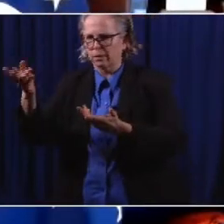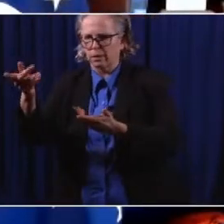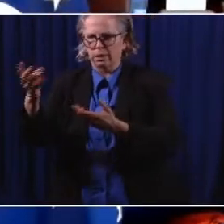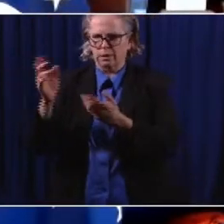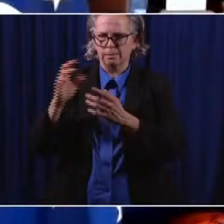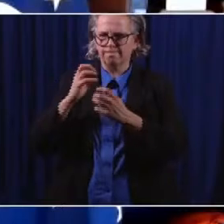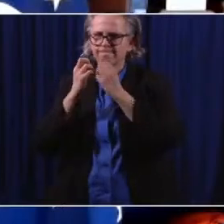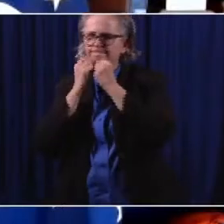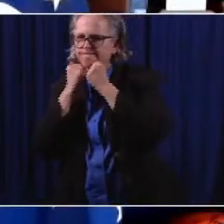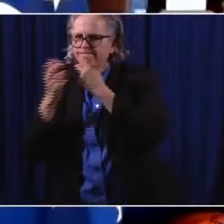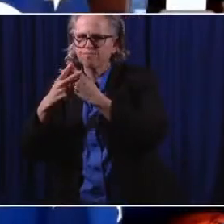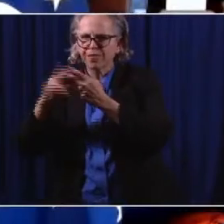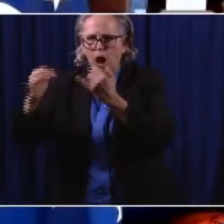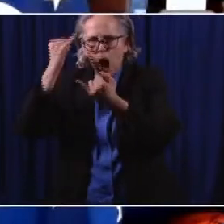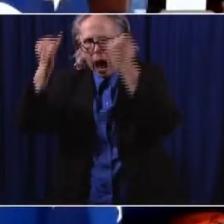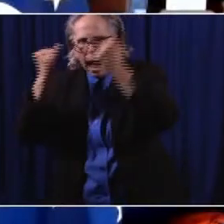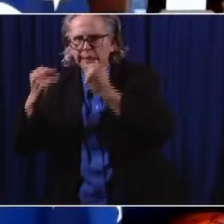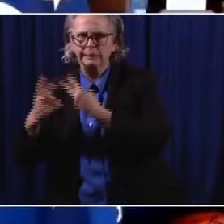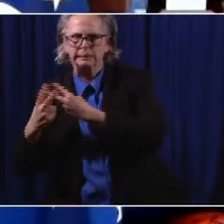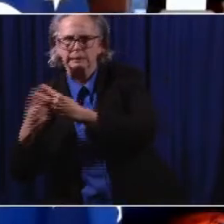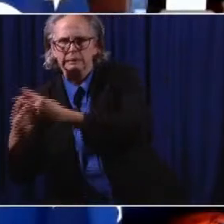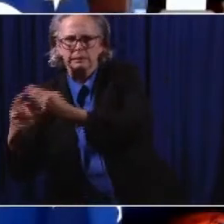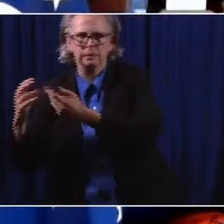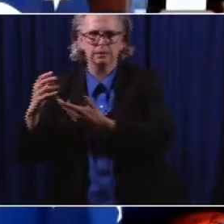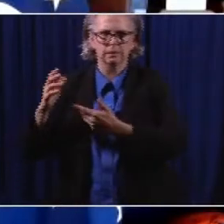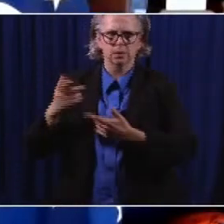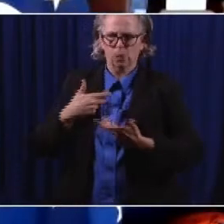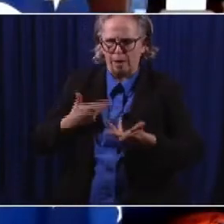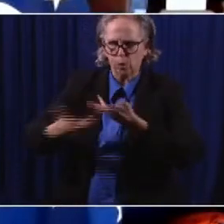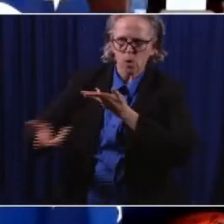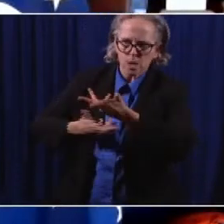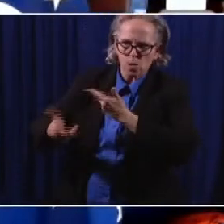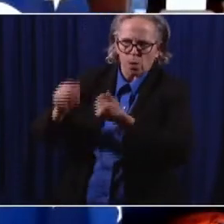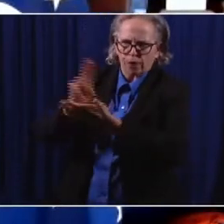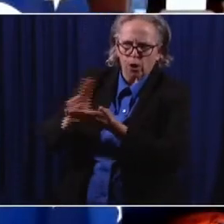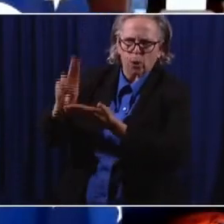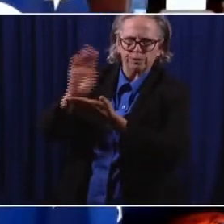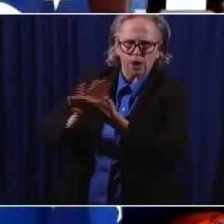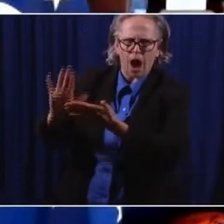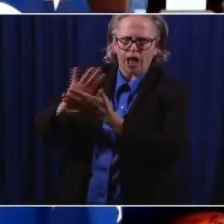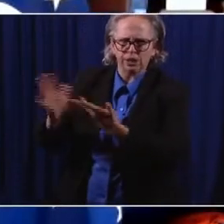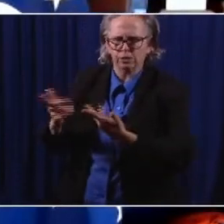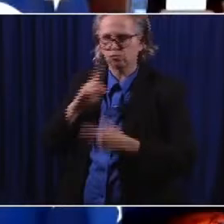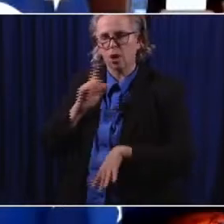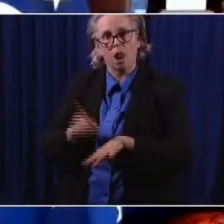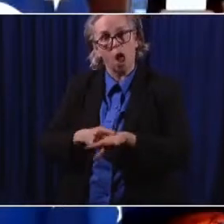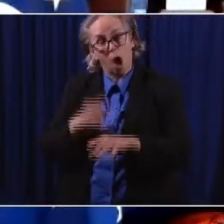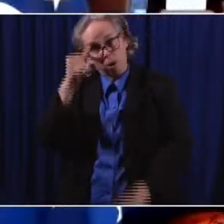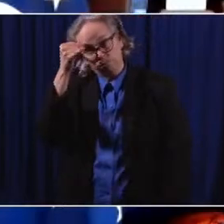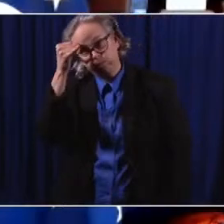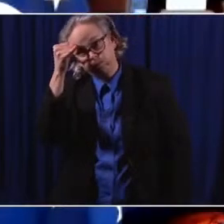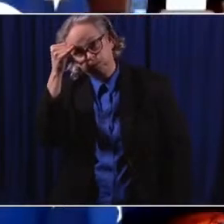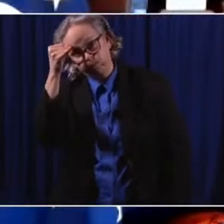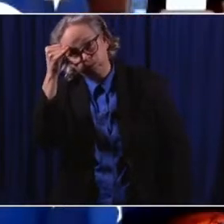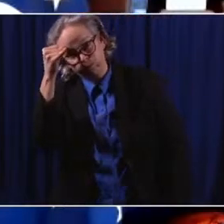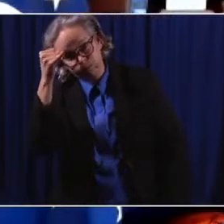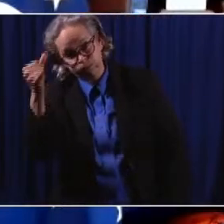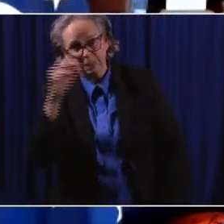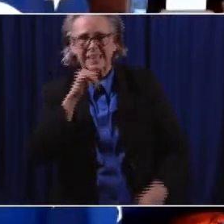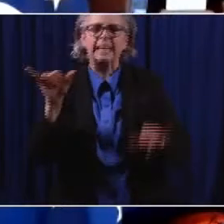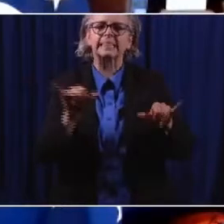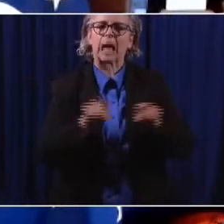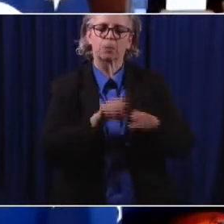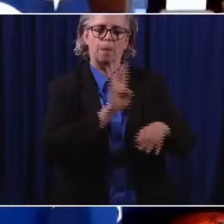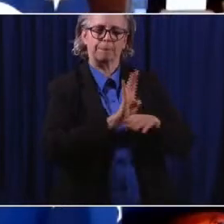just speed to market. It was slow. It was not very entrepreneurial. It was not functioning at the speed of business. So the